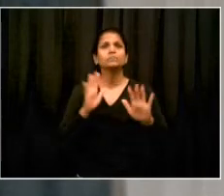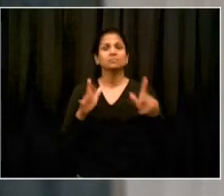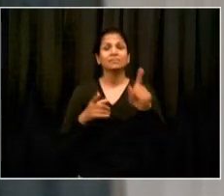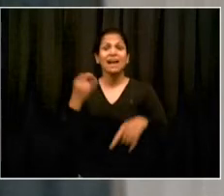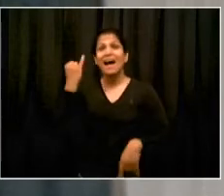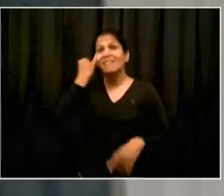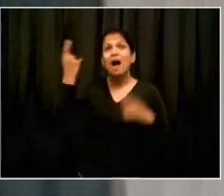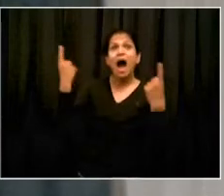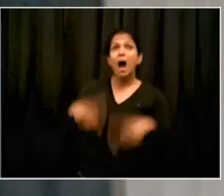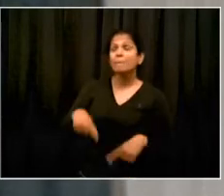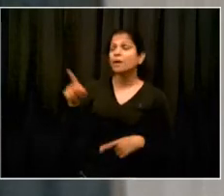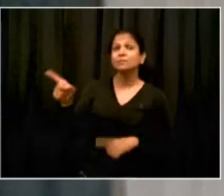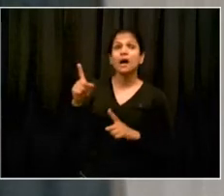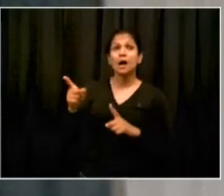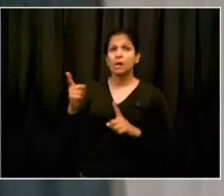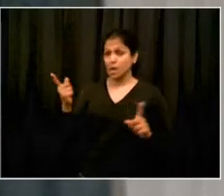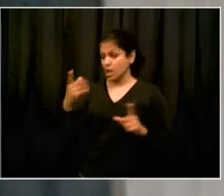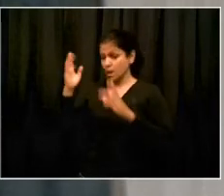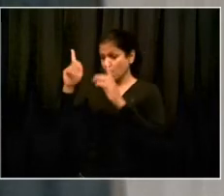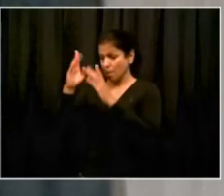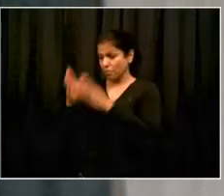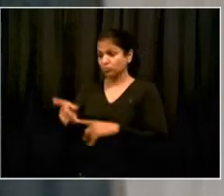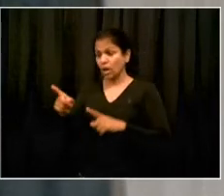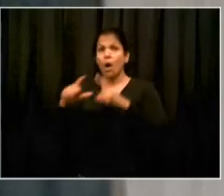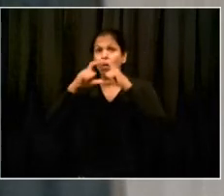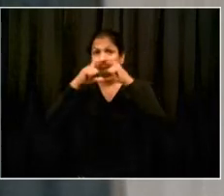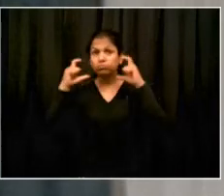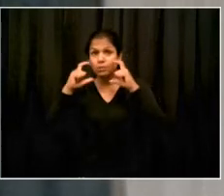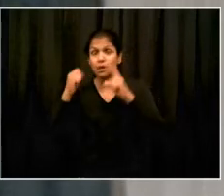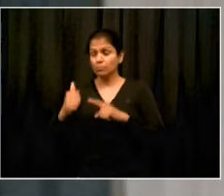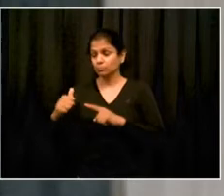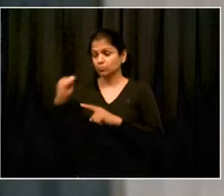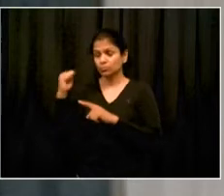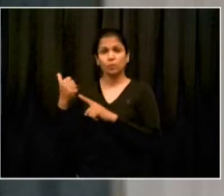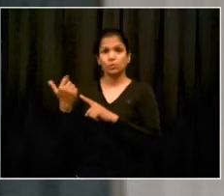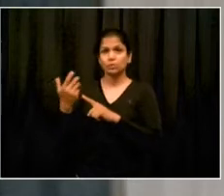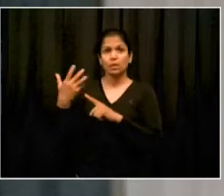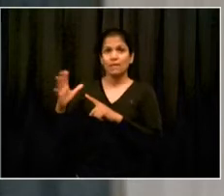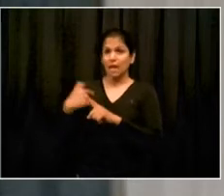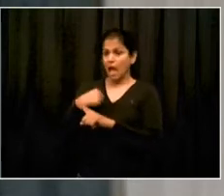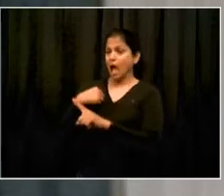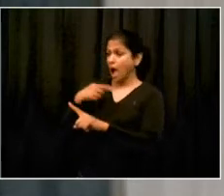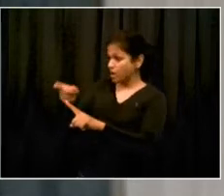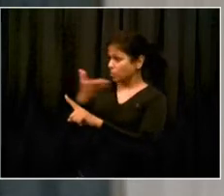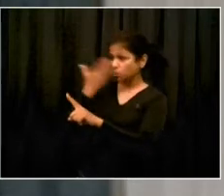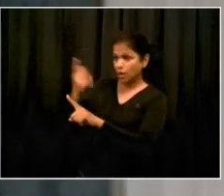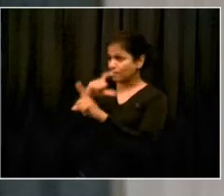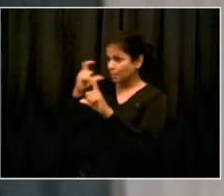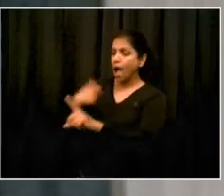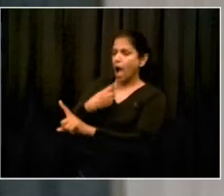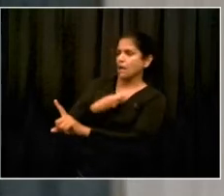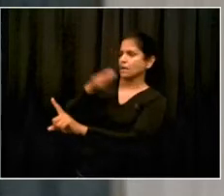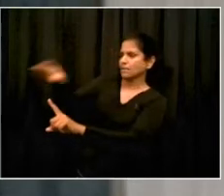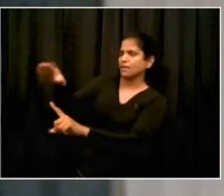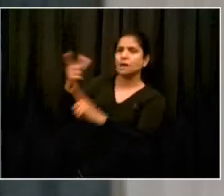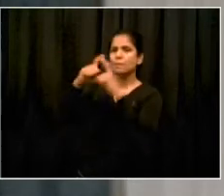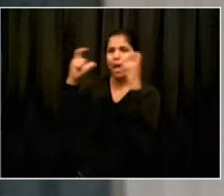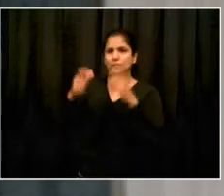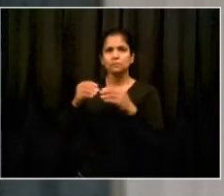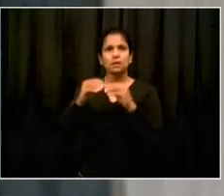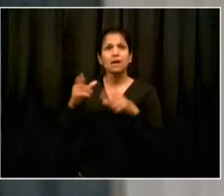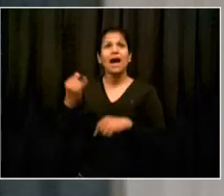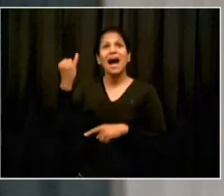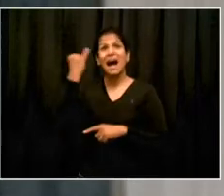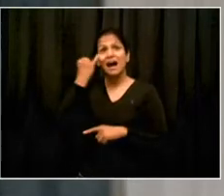were completely supportive of that. So again, I think the key has been, Mr. Mayor, the engagement which you've initiated since